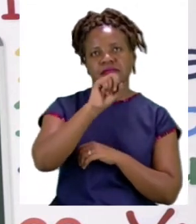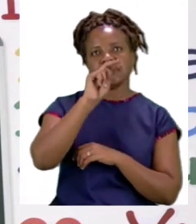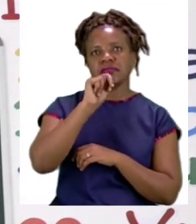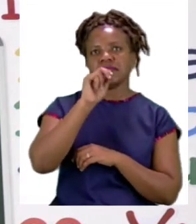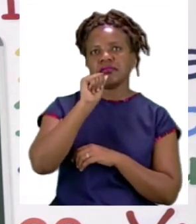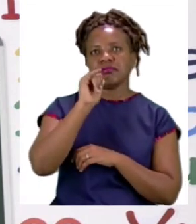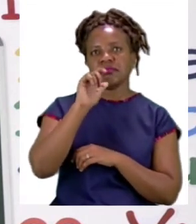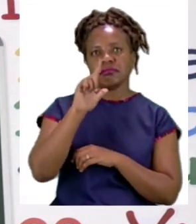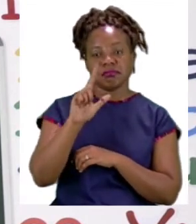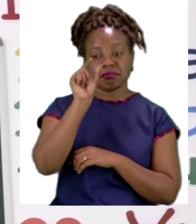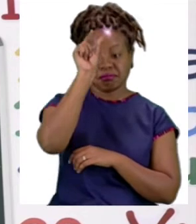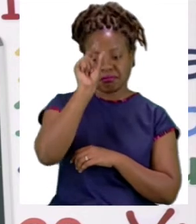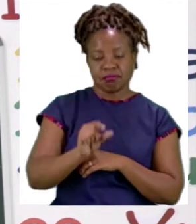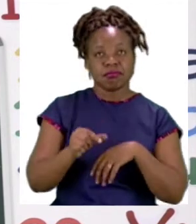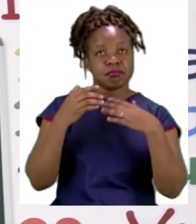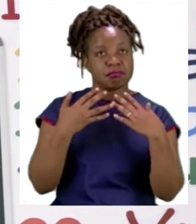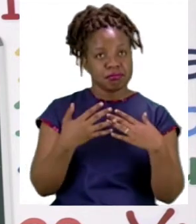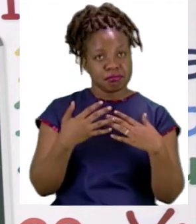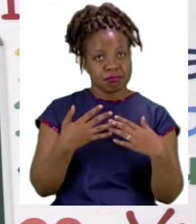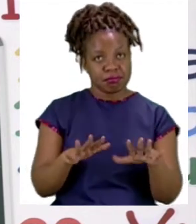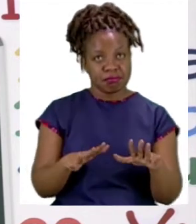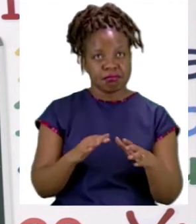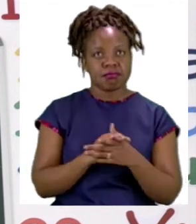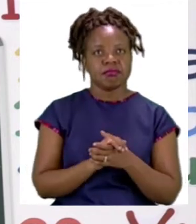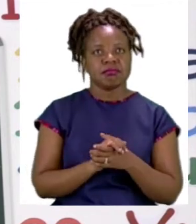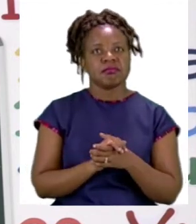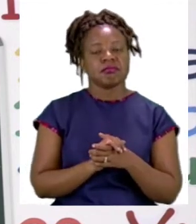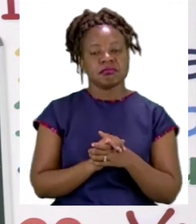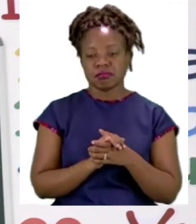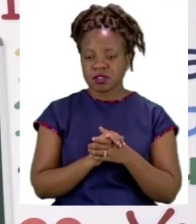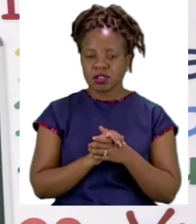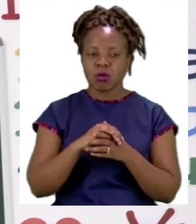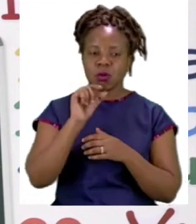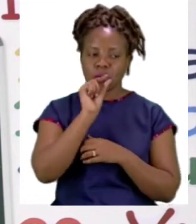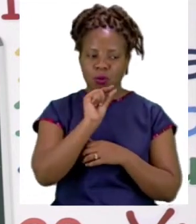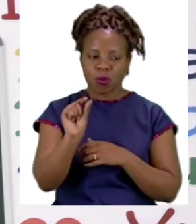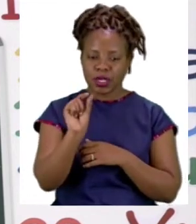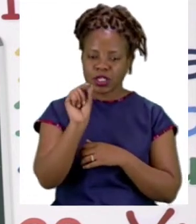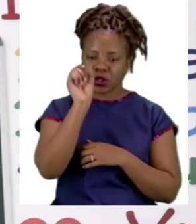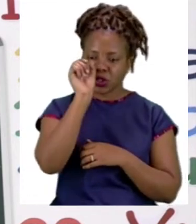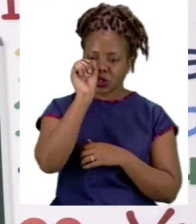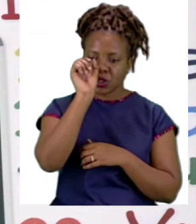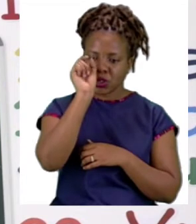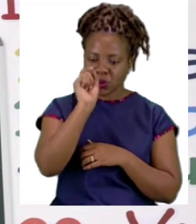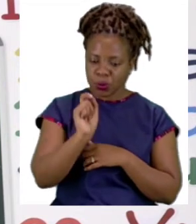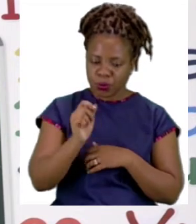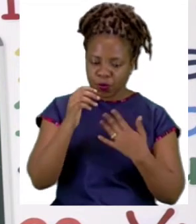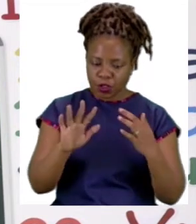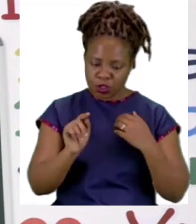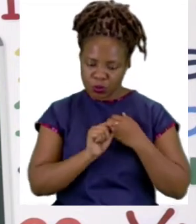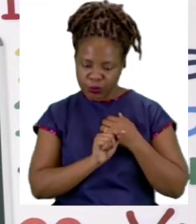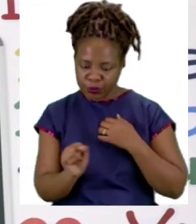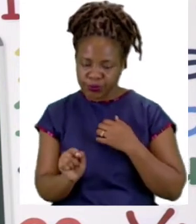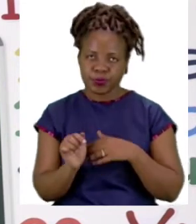is now in the crossword puzzle, we can cross it out on or in our word box. Let's